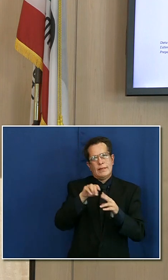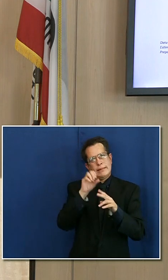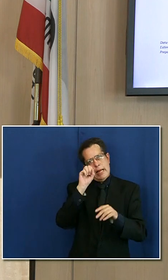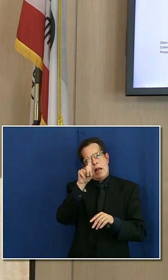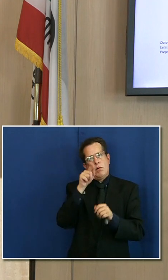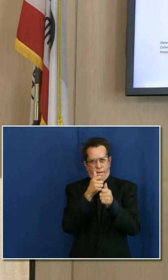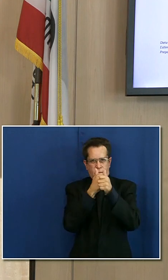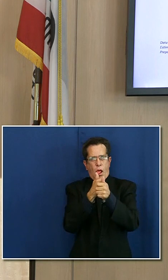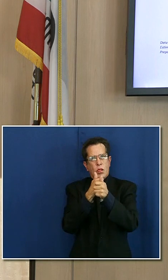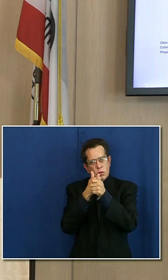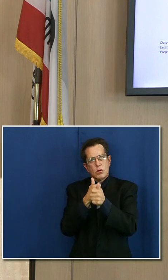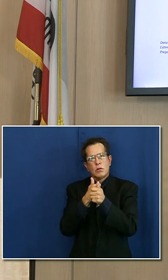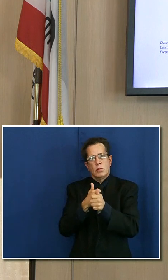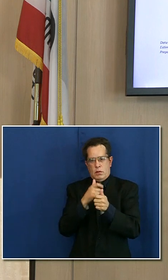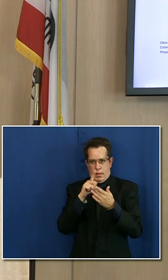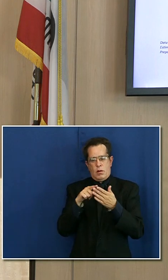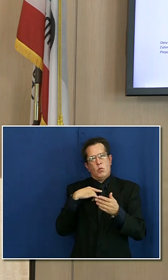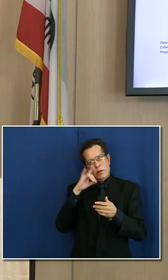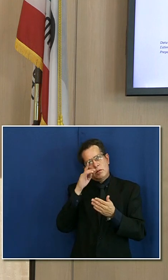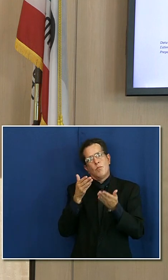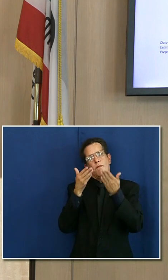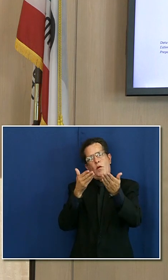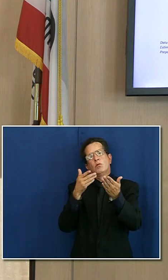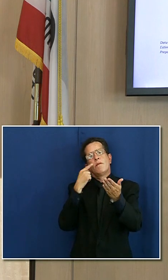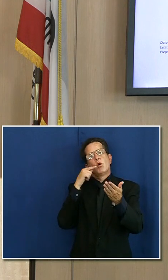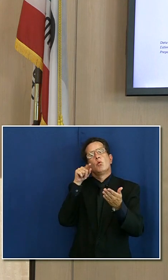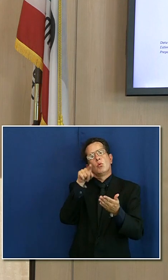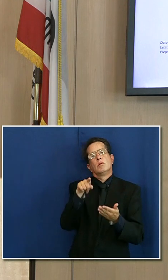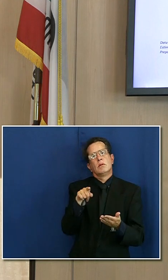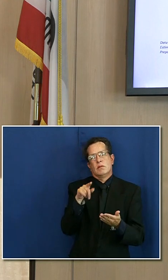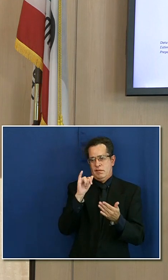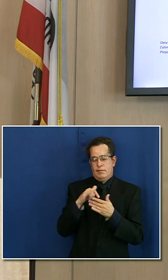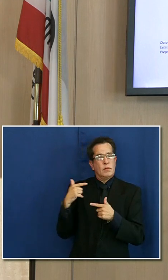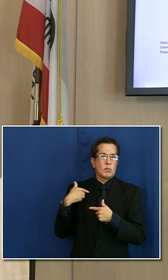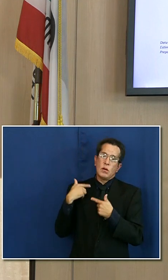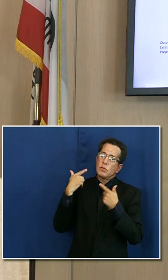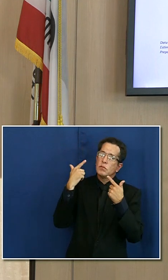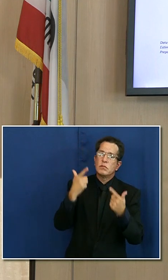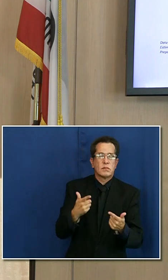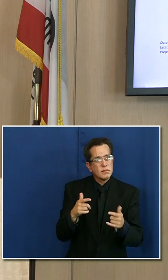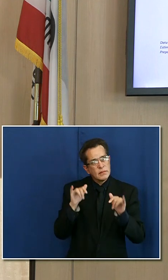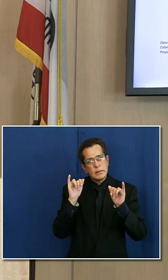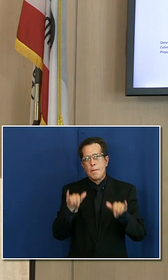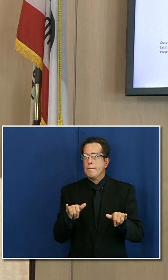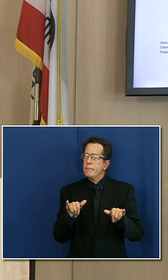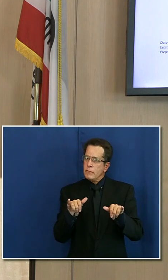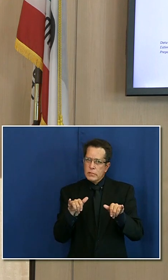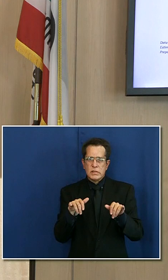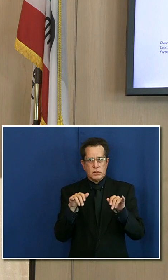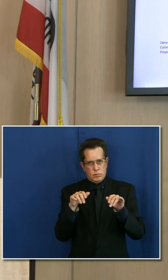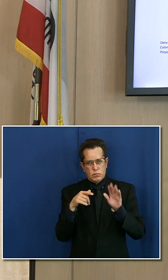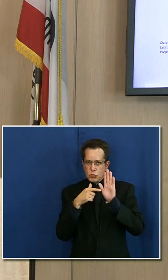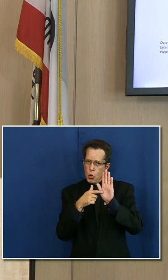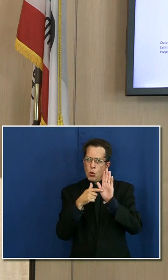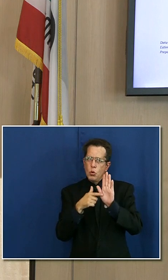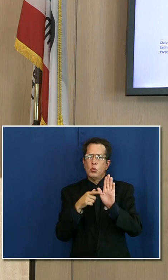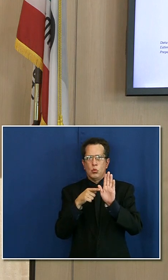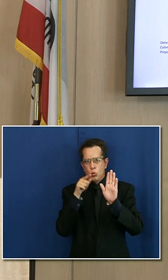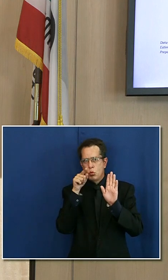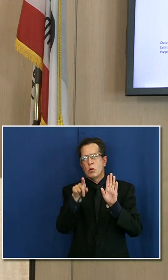best practices that we have espoused throughout this entire pandemic. Stay